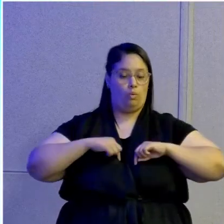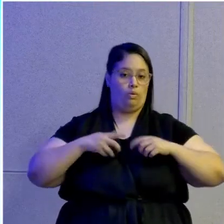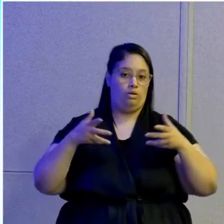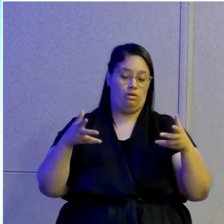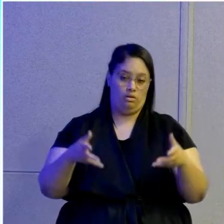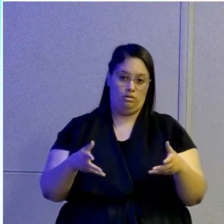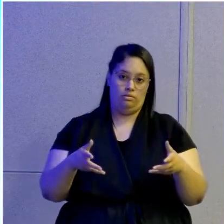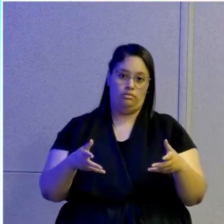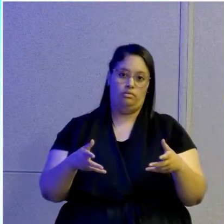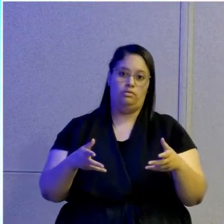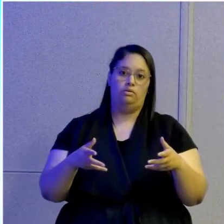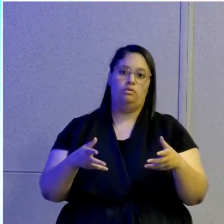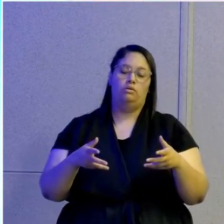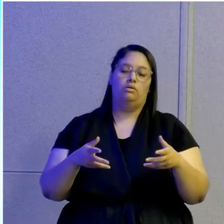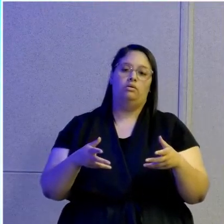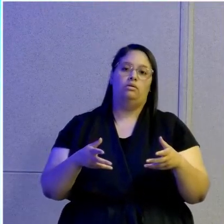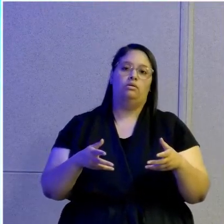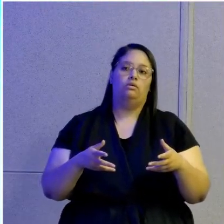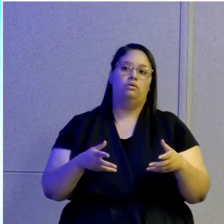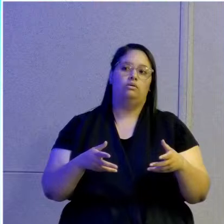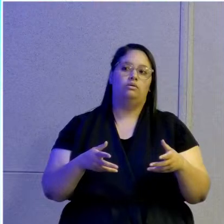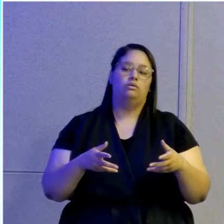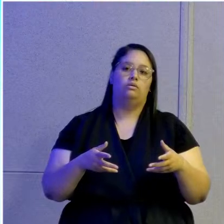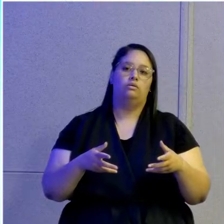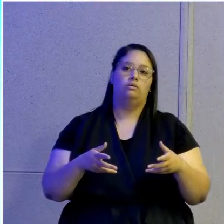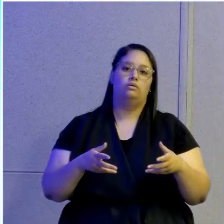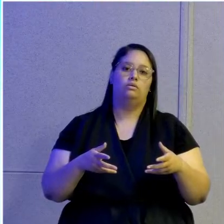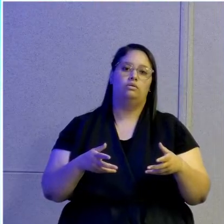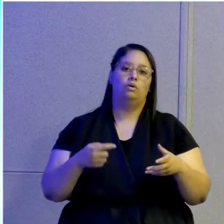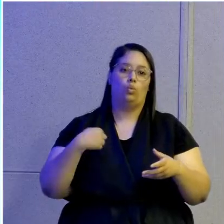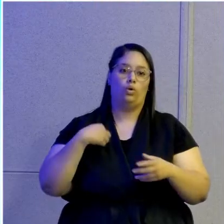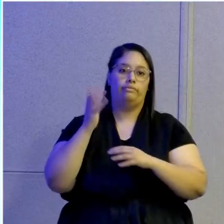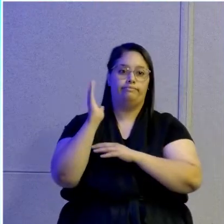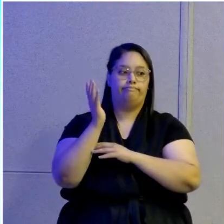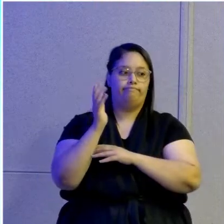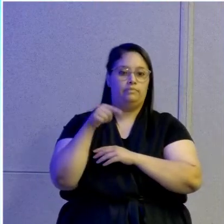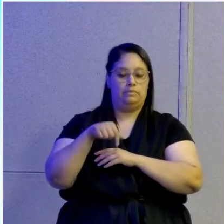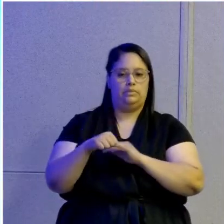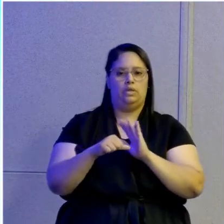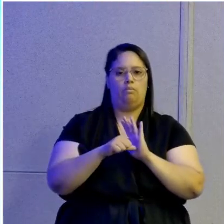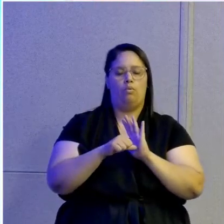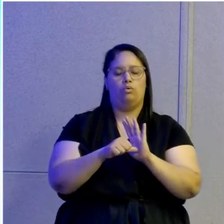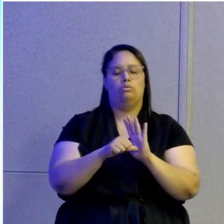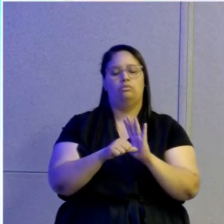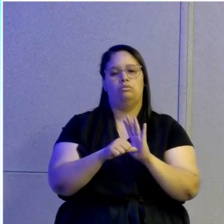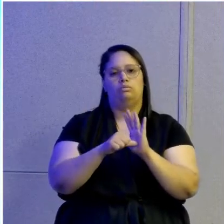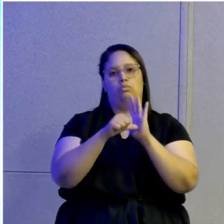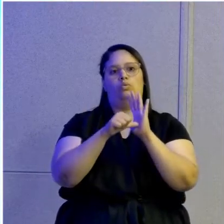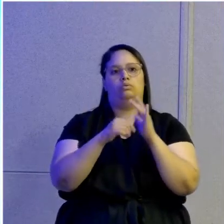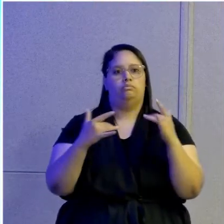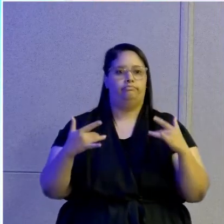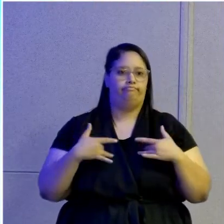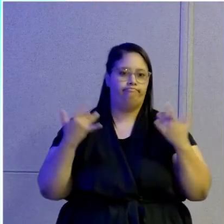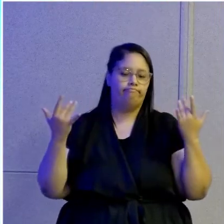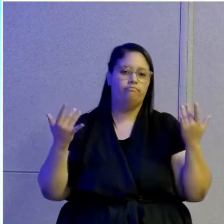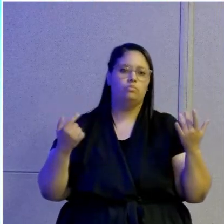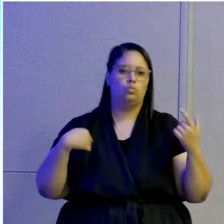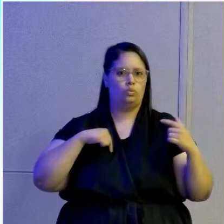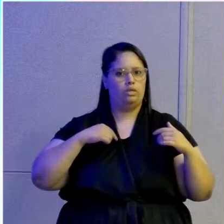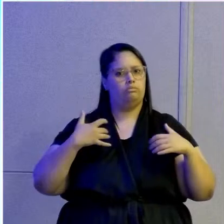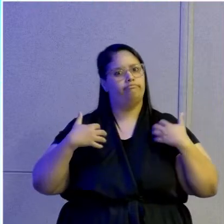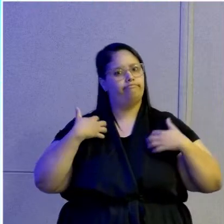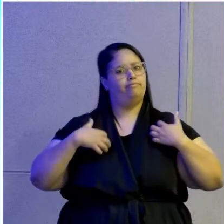and for us to be addressing on this very important occasion, we are